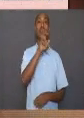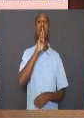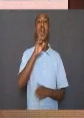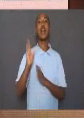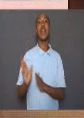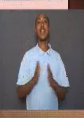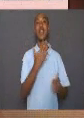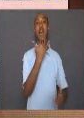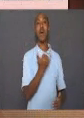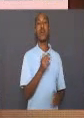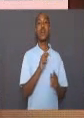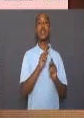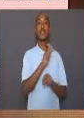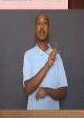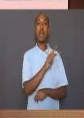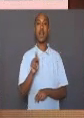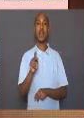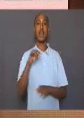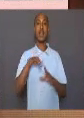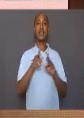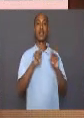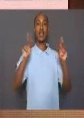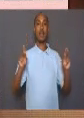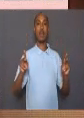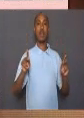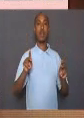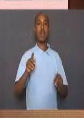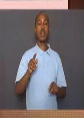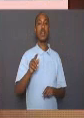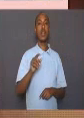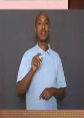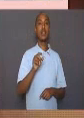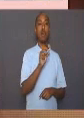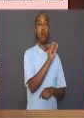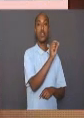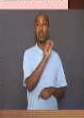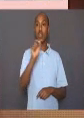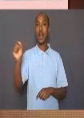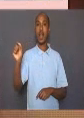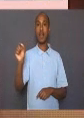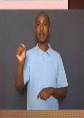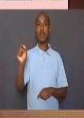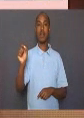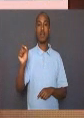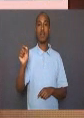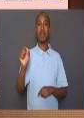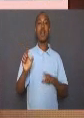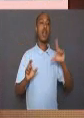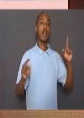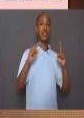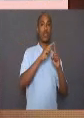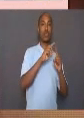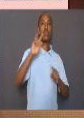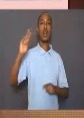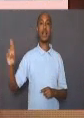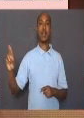know the periods in the table are the horizontal rows, moving from left to right across